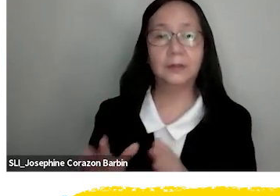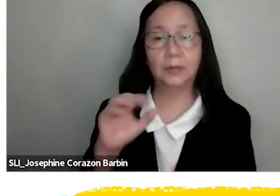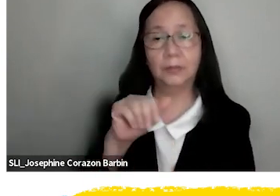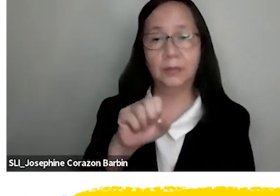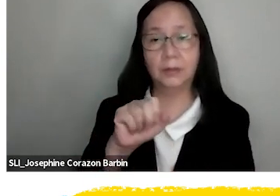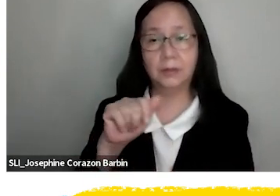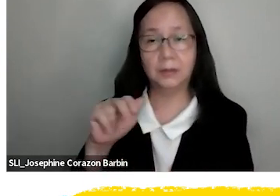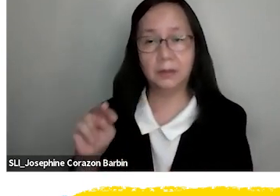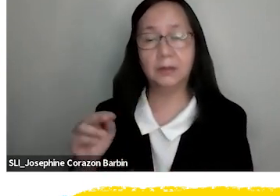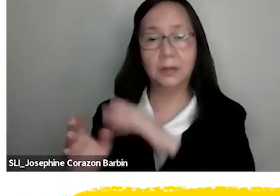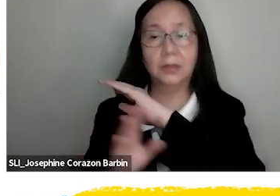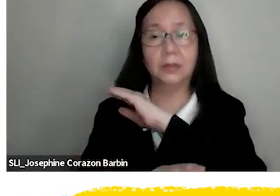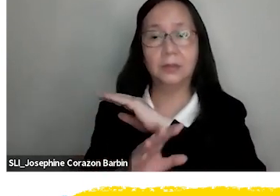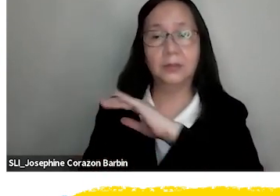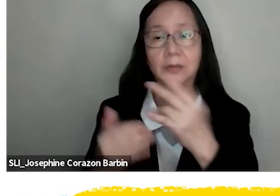countries, that